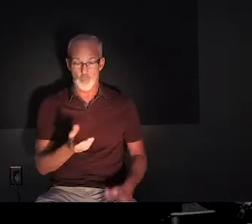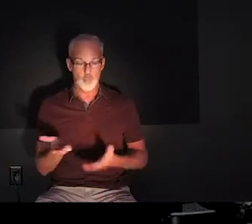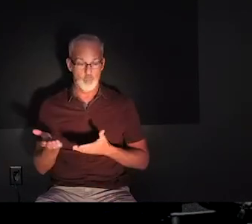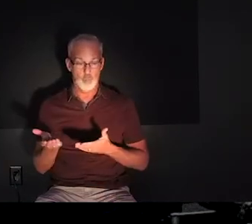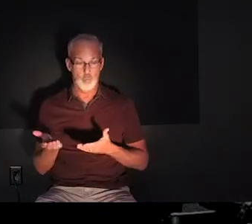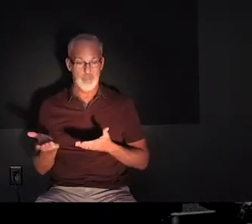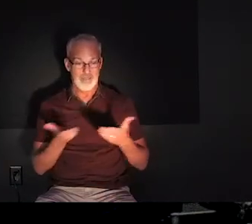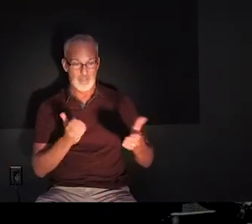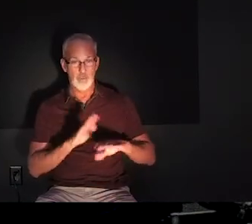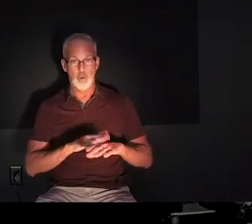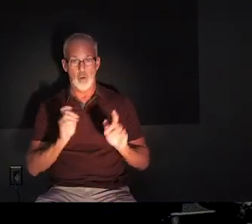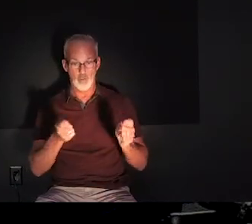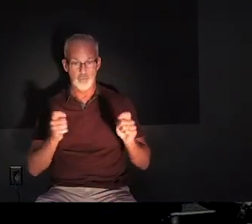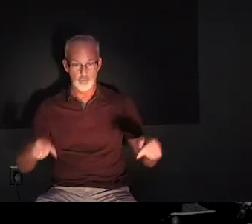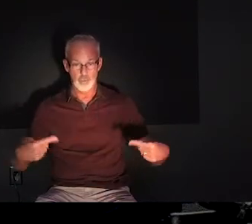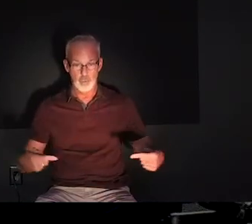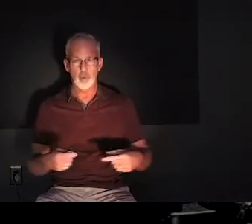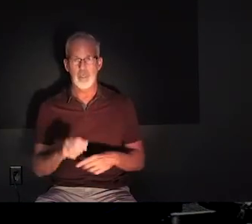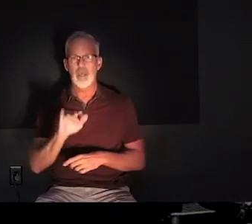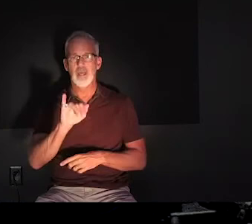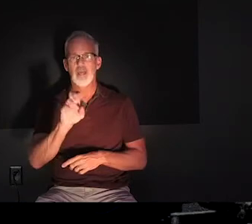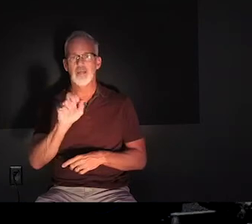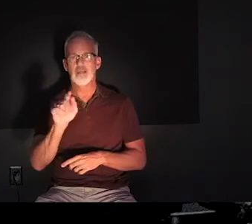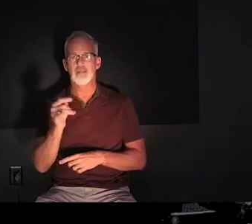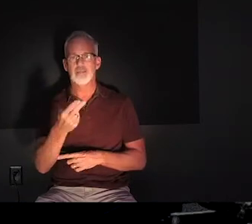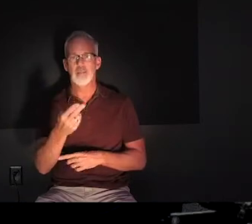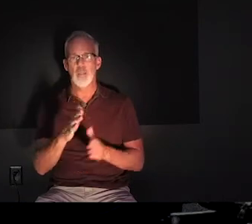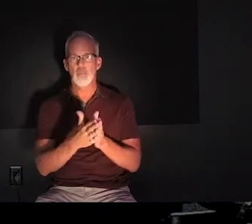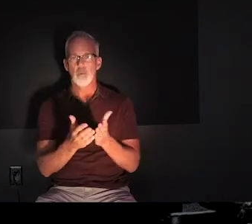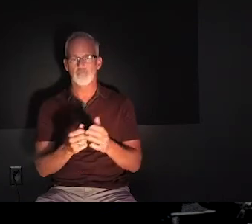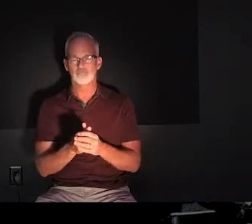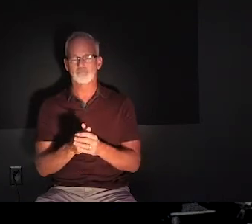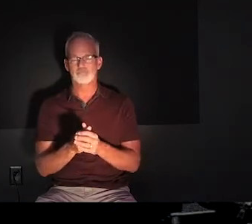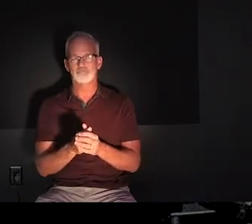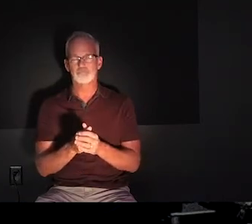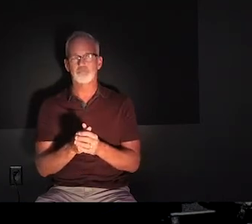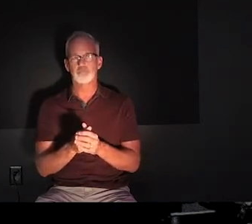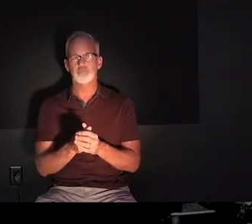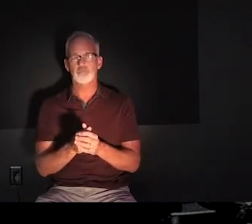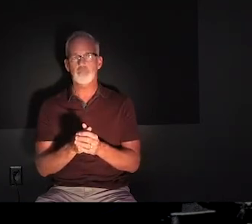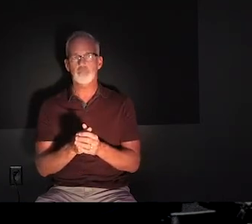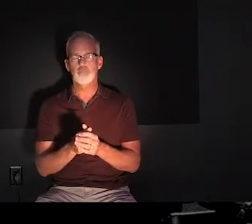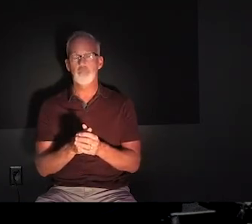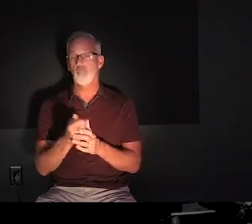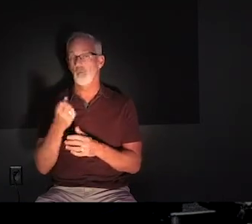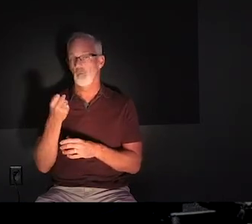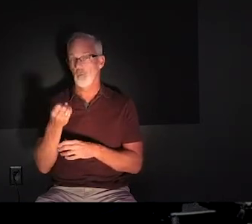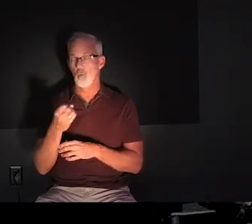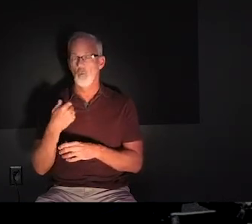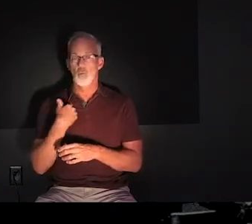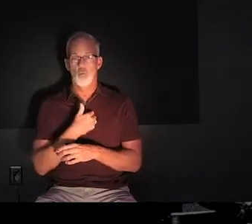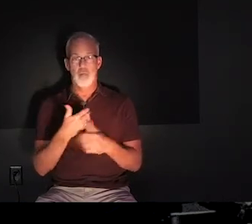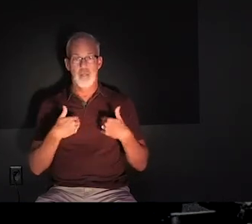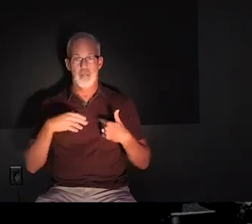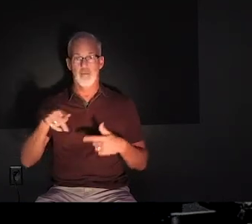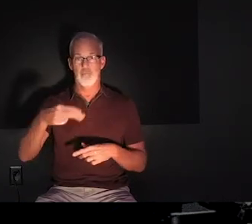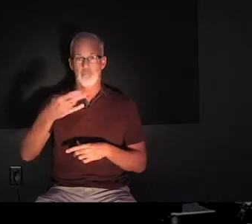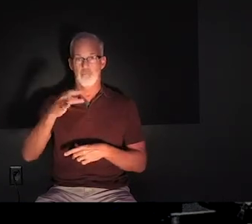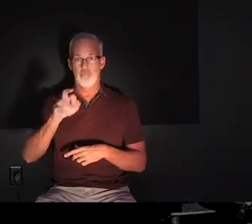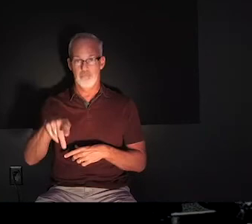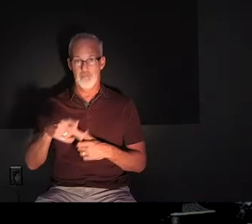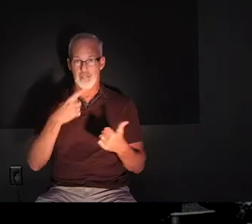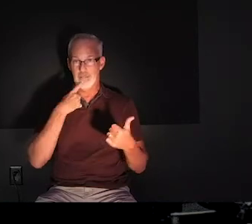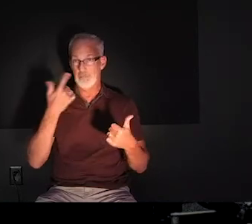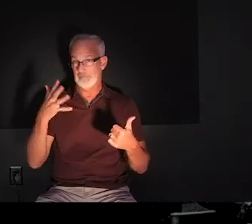got Isaiah with him. So what do we have in this divine appointment of God? We've got Philip, who's got his yes